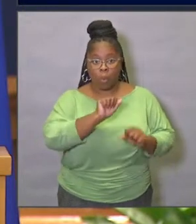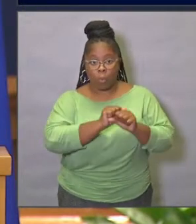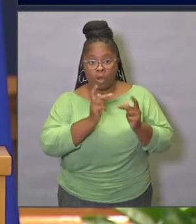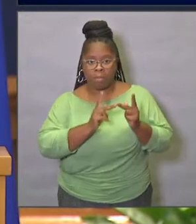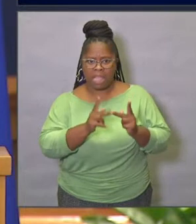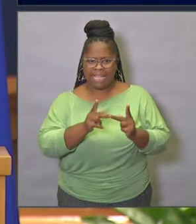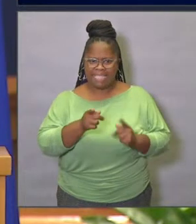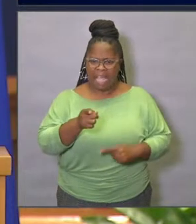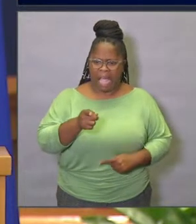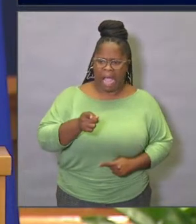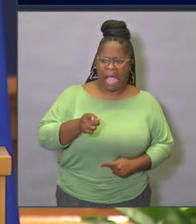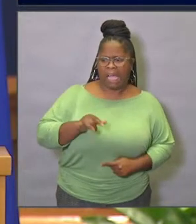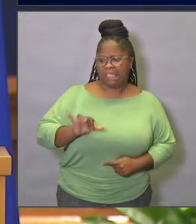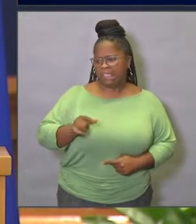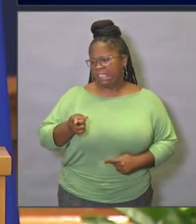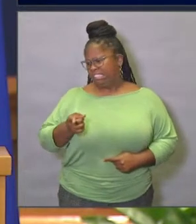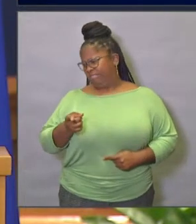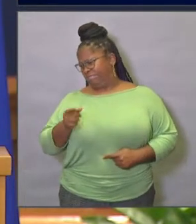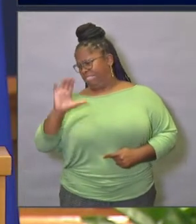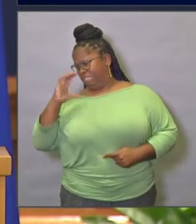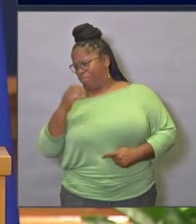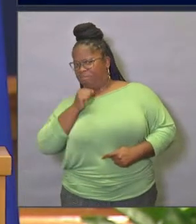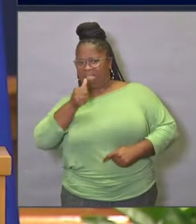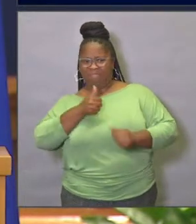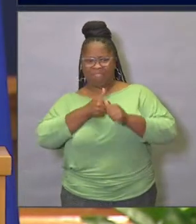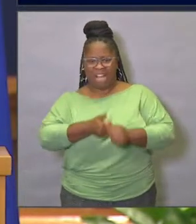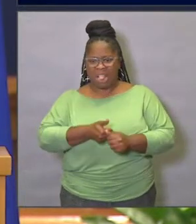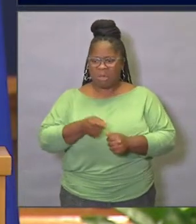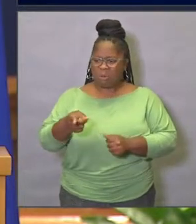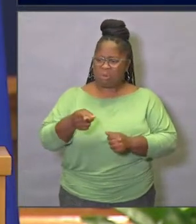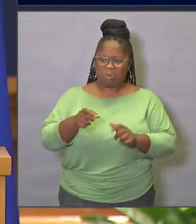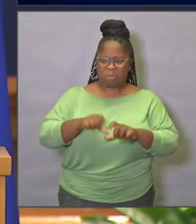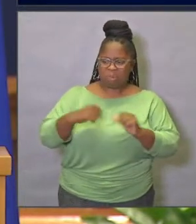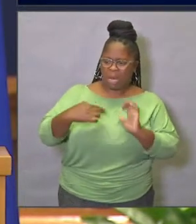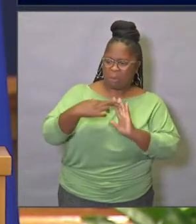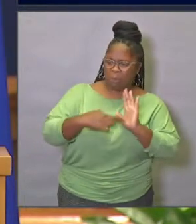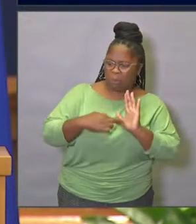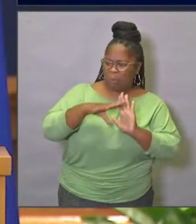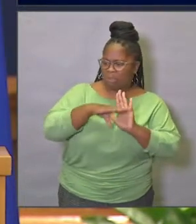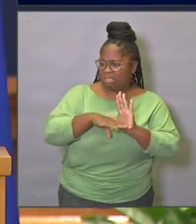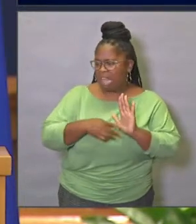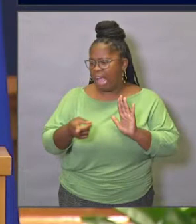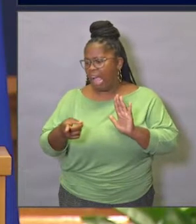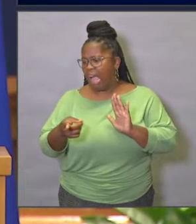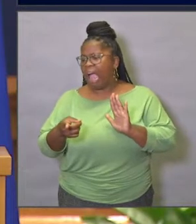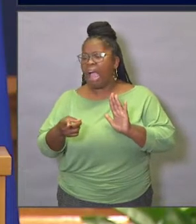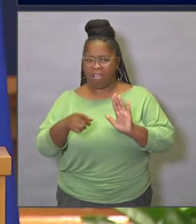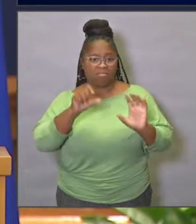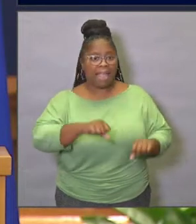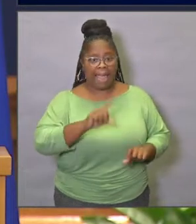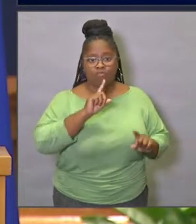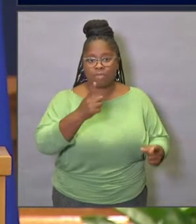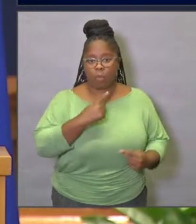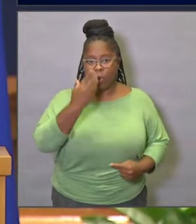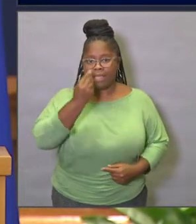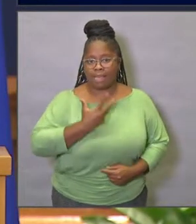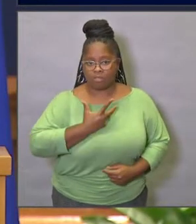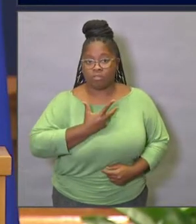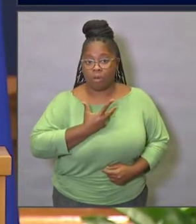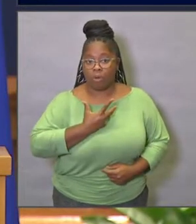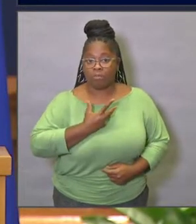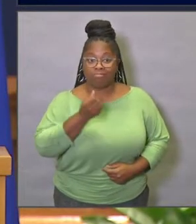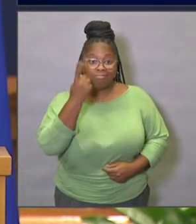site or they think there are violations of the health officer order. And it's important that people can report violations